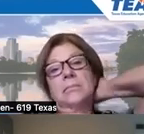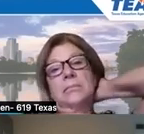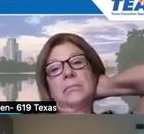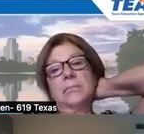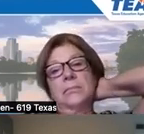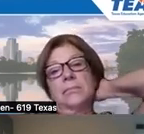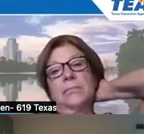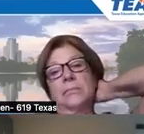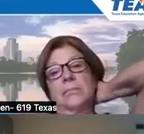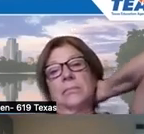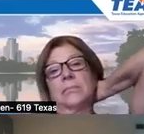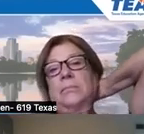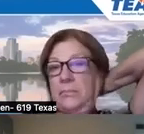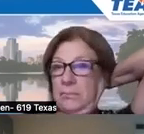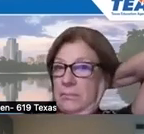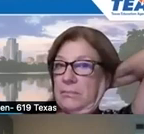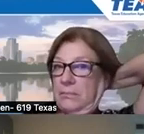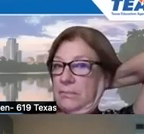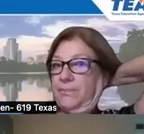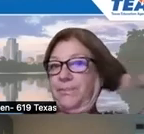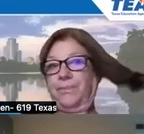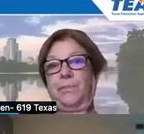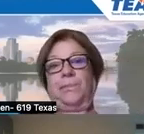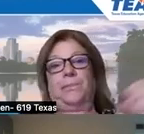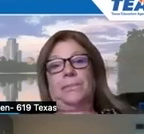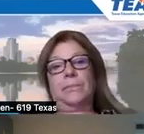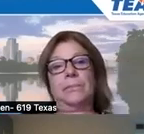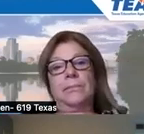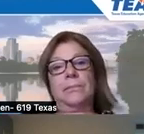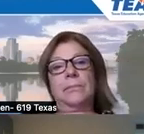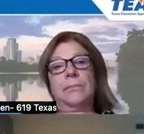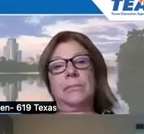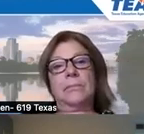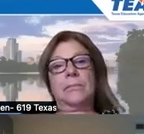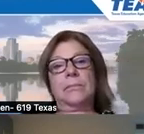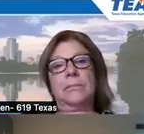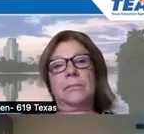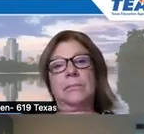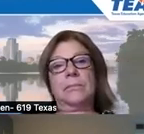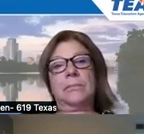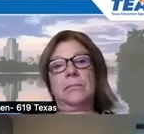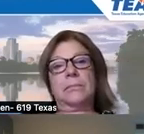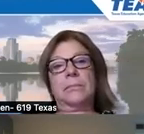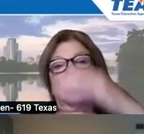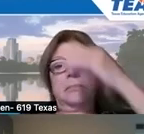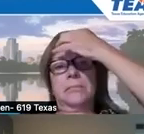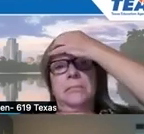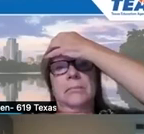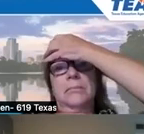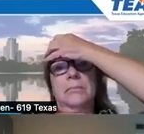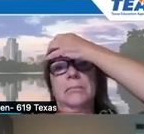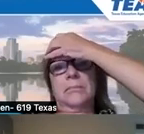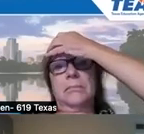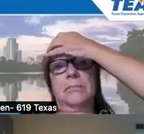were the most major problems. And the second was that humor and distraction can ease